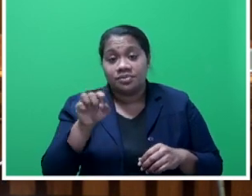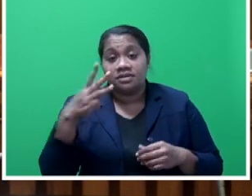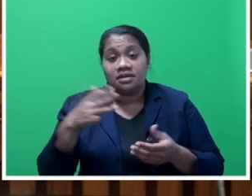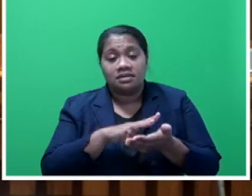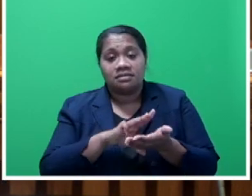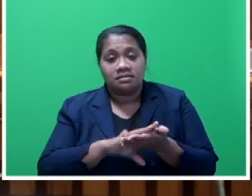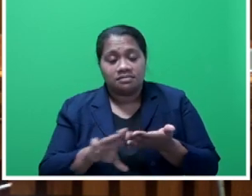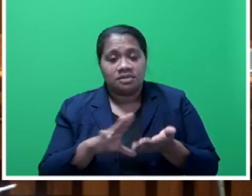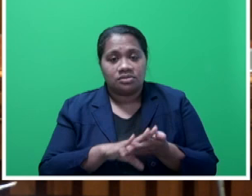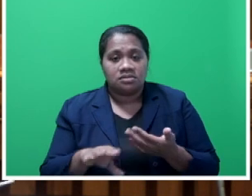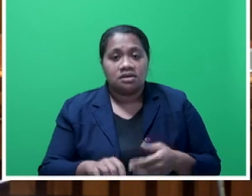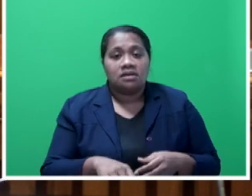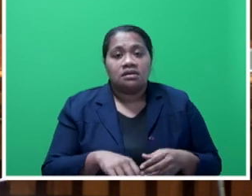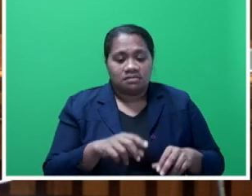Corporation,